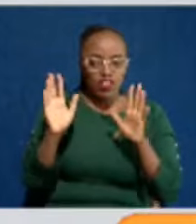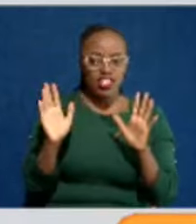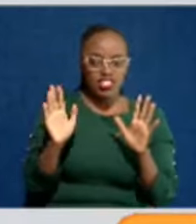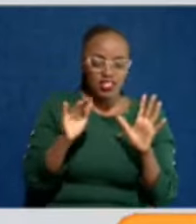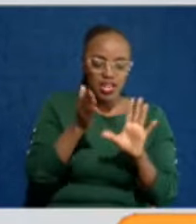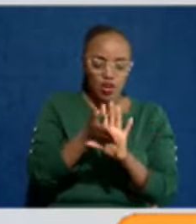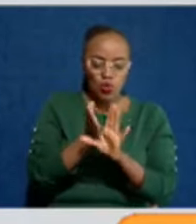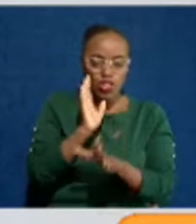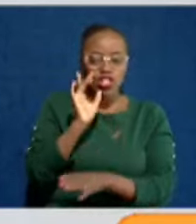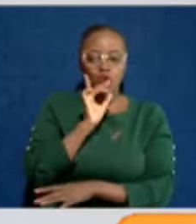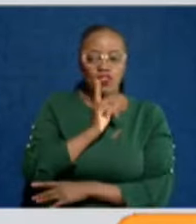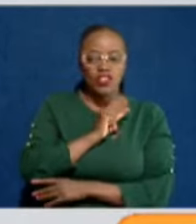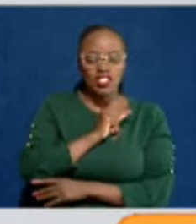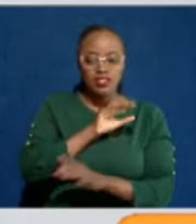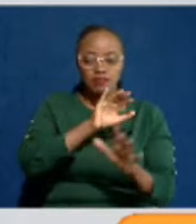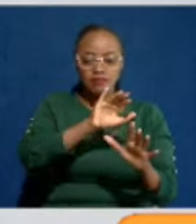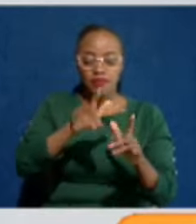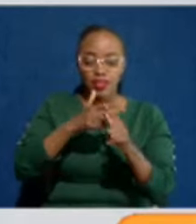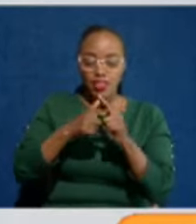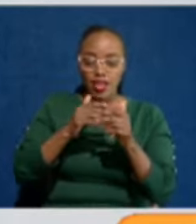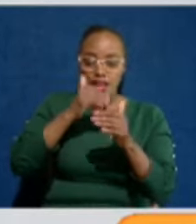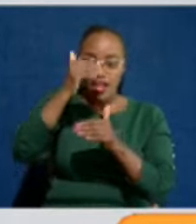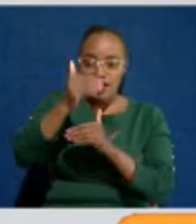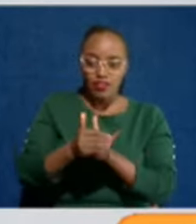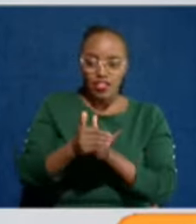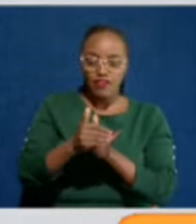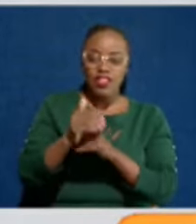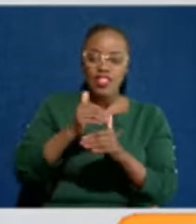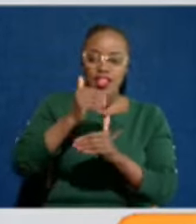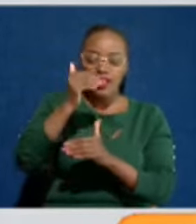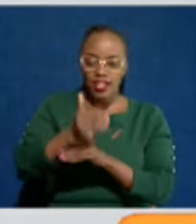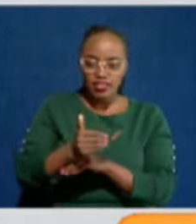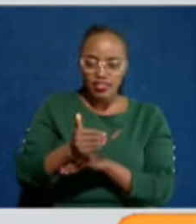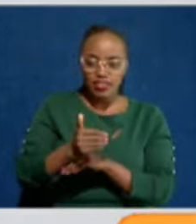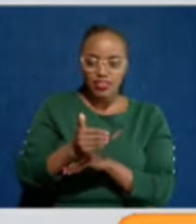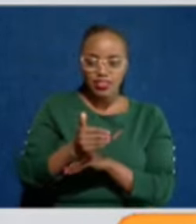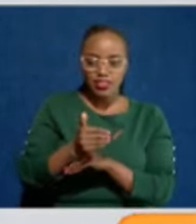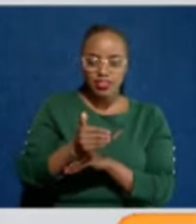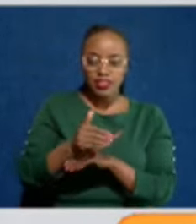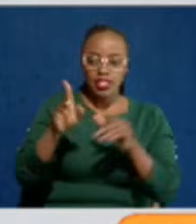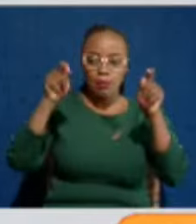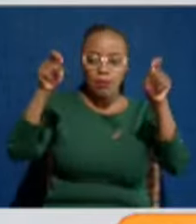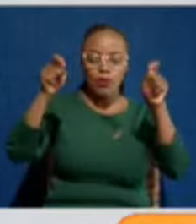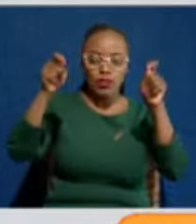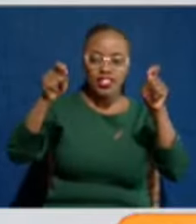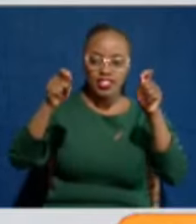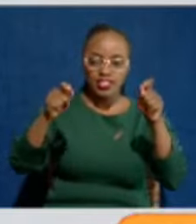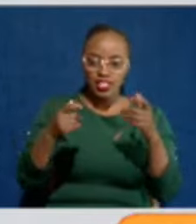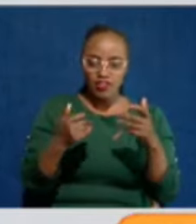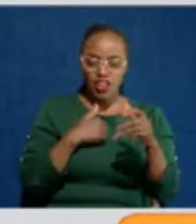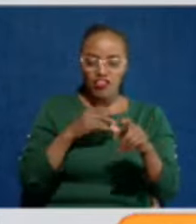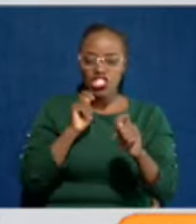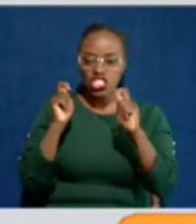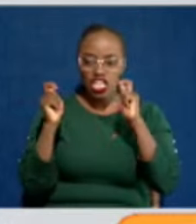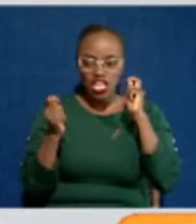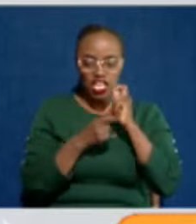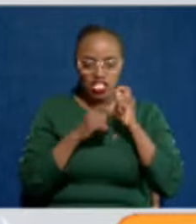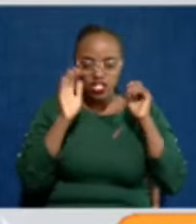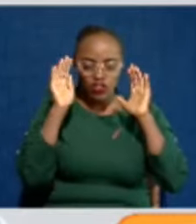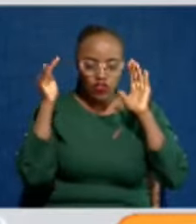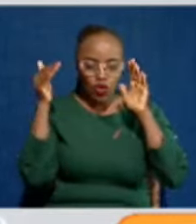withdrawn. And then after that, the next series of protests now shifted